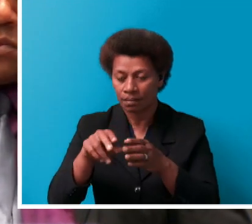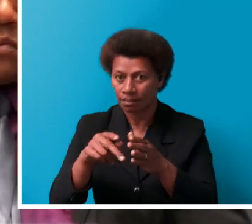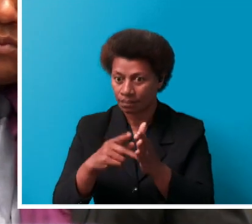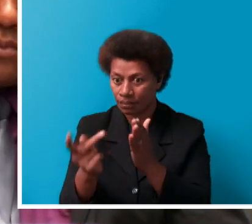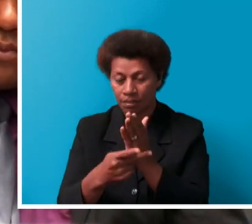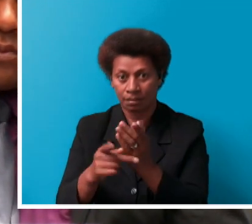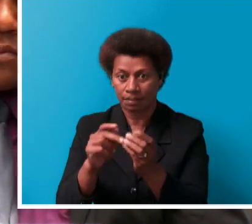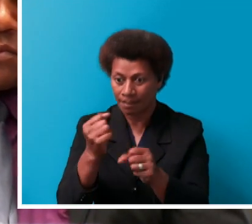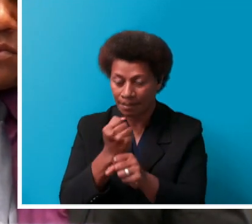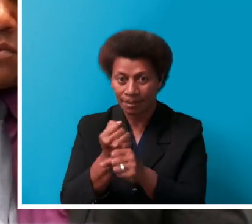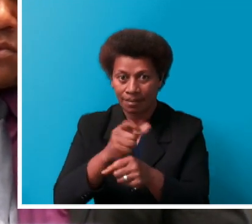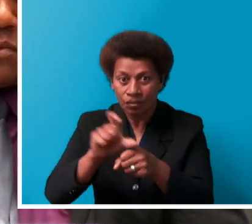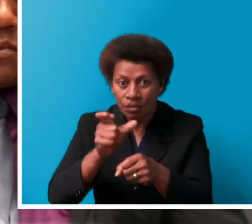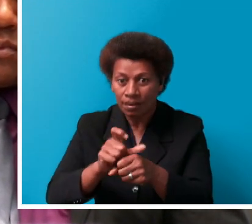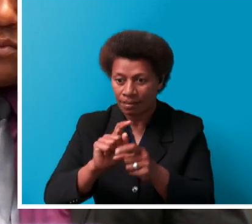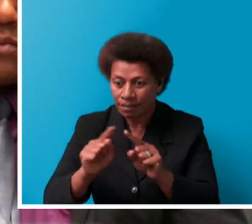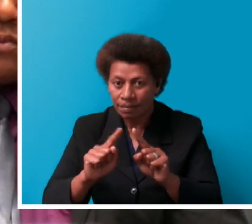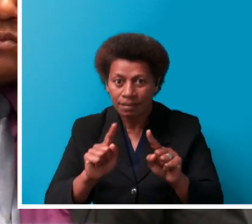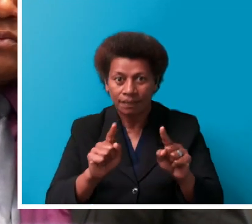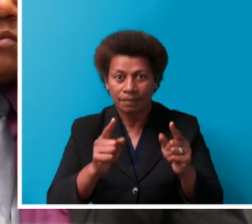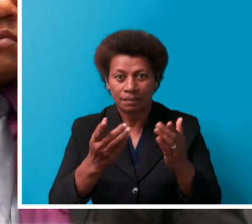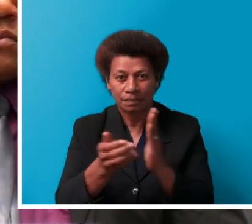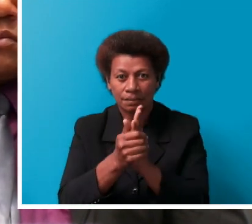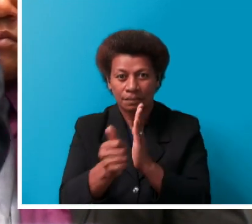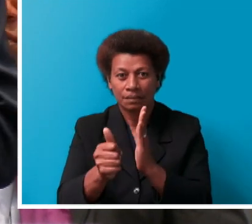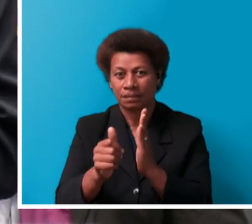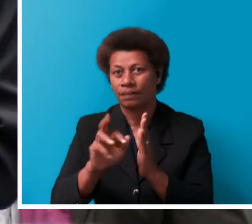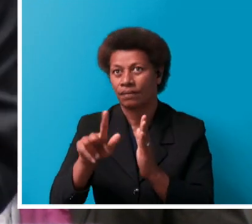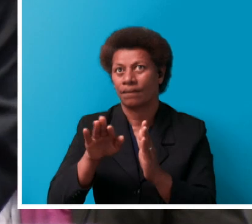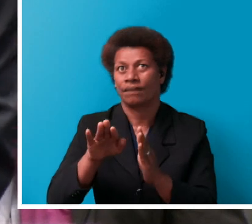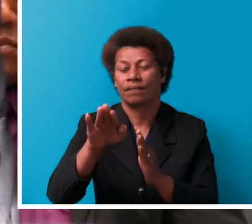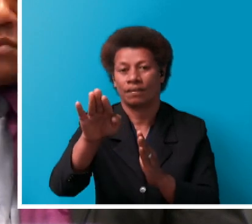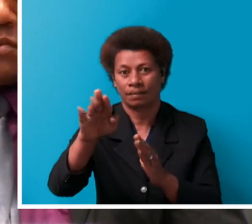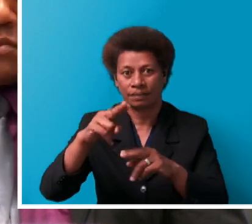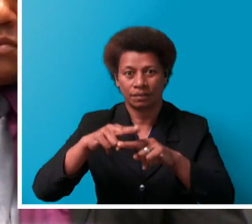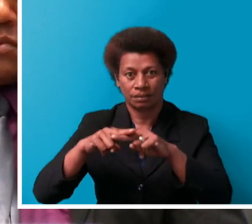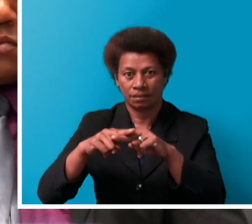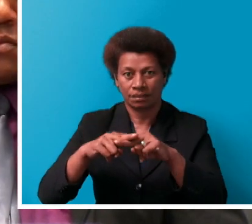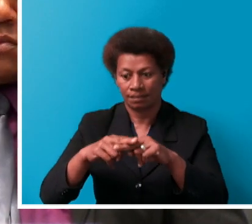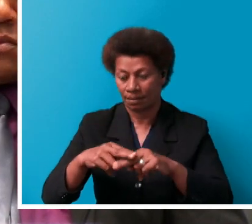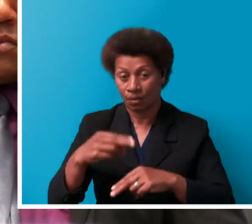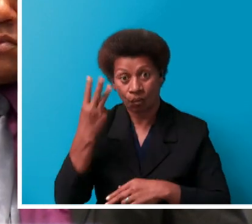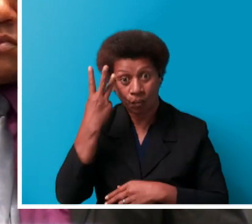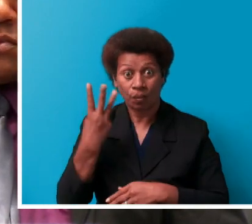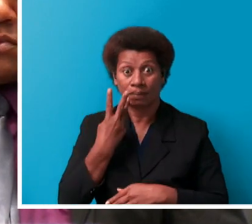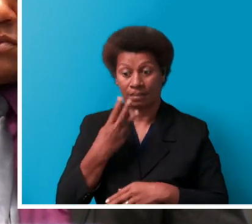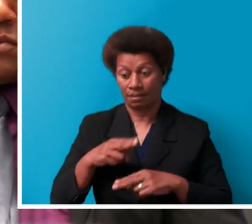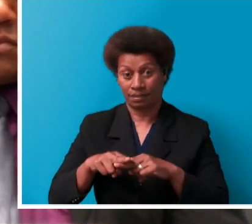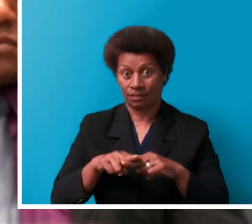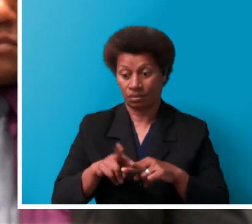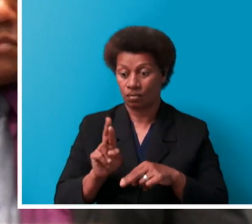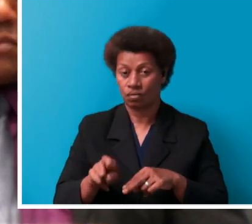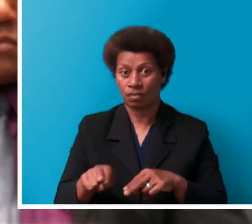also will be carrying our nation forward. It means empowering women, rural communities,